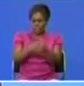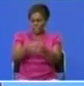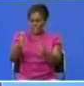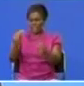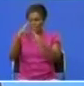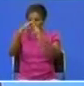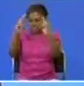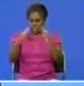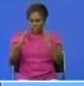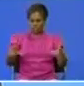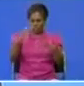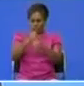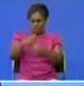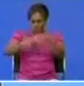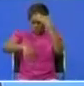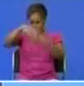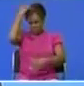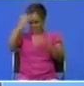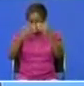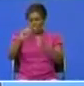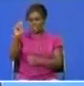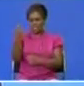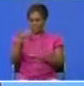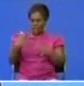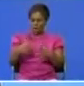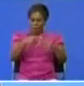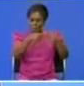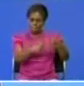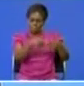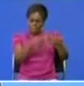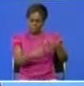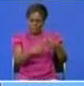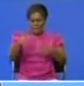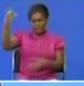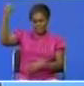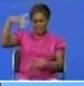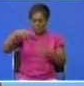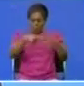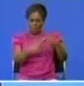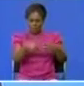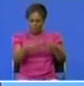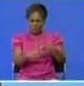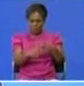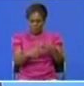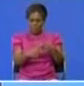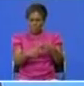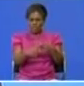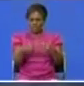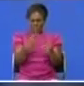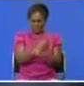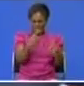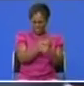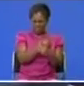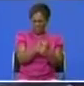The project trains university students all over Kenya on mechanical, electrical, automotive, welding, rapid prototyping